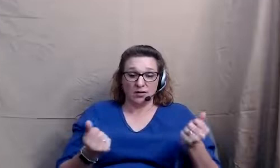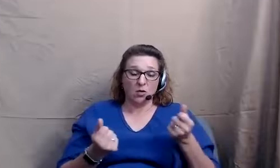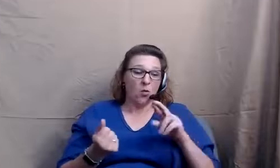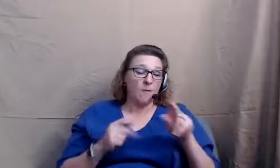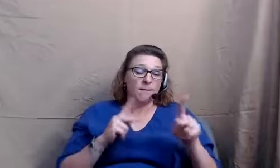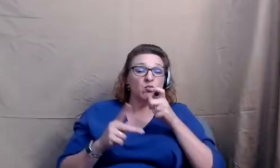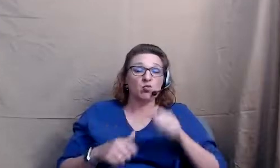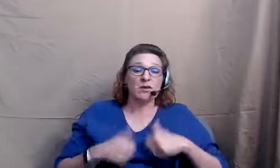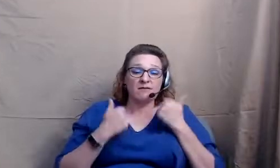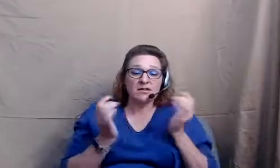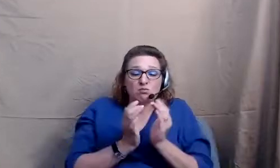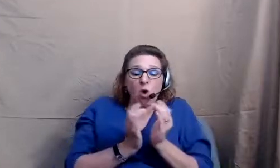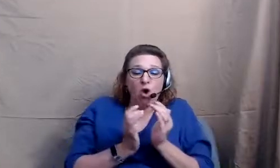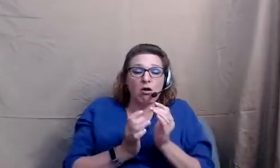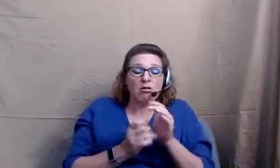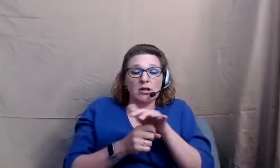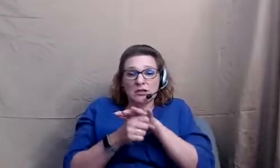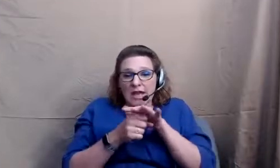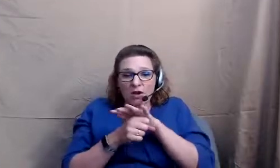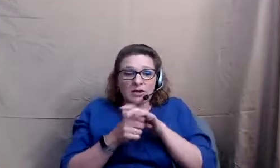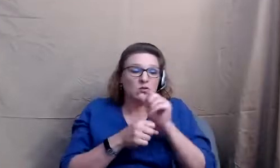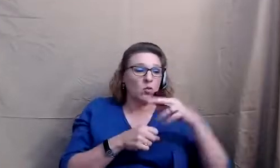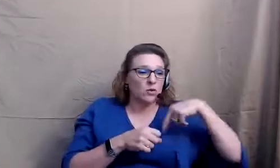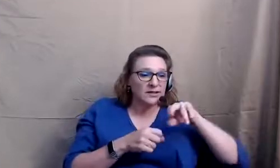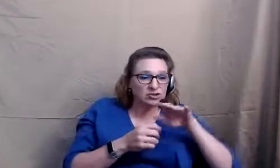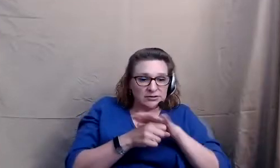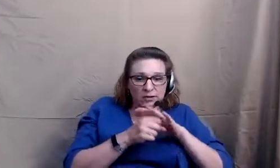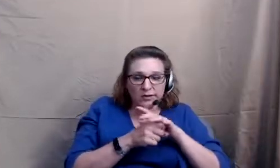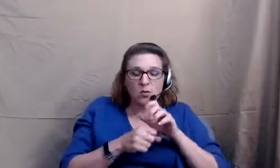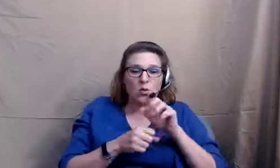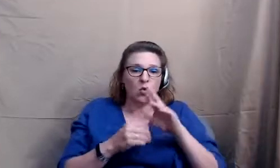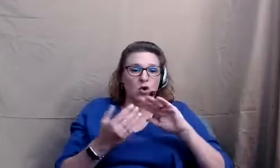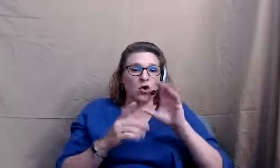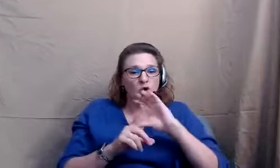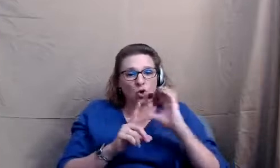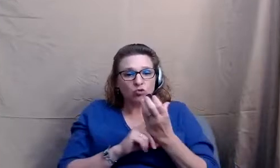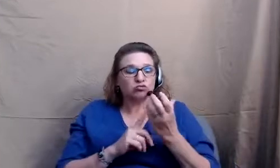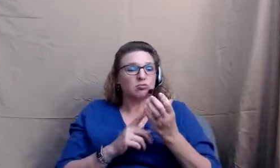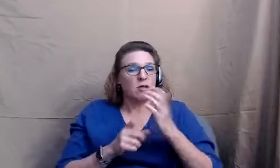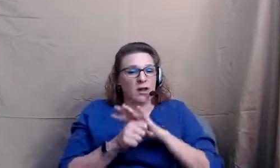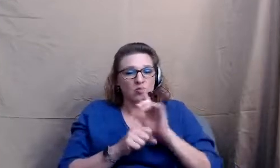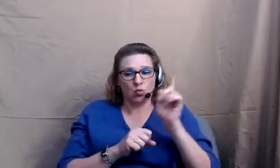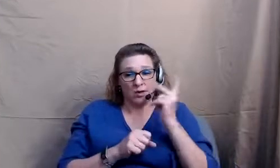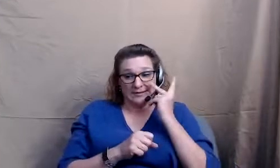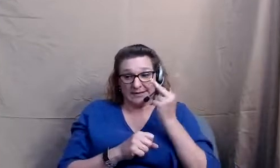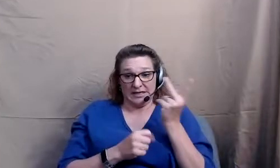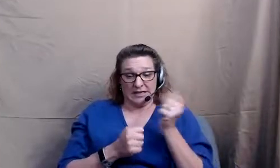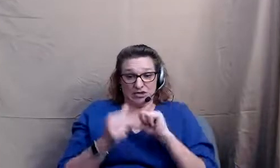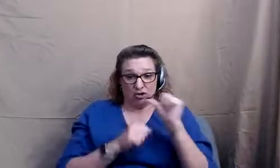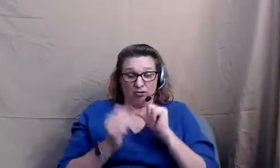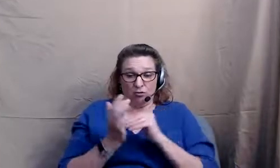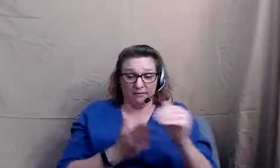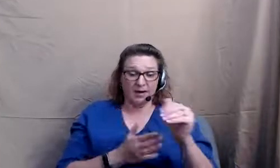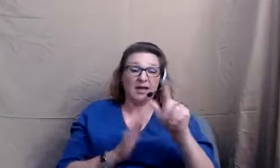geographic, religious, cultural communities where they're going to be seeing each other, these relationships need to be reordered in some way.